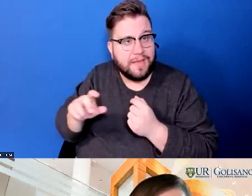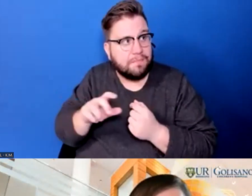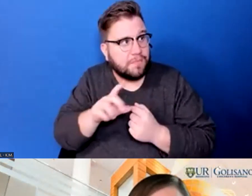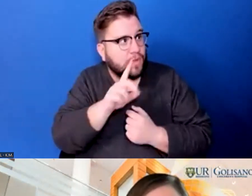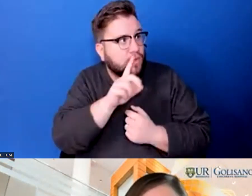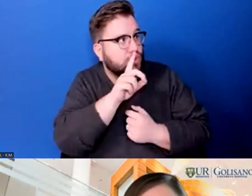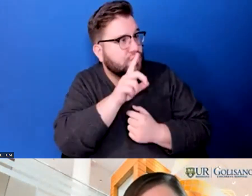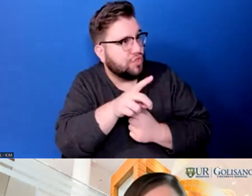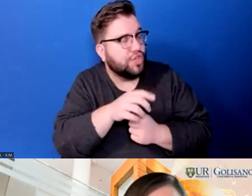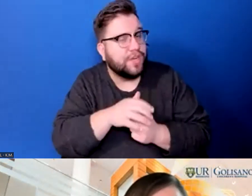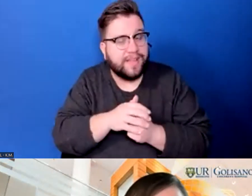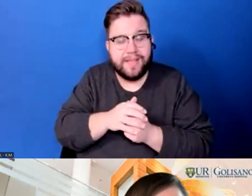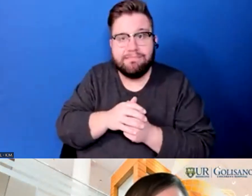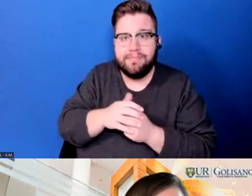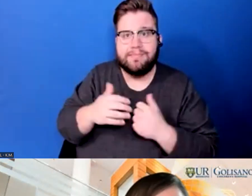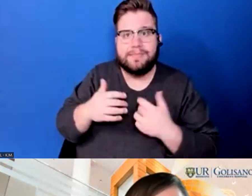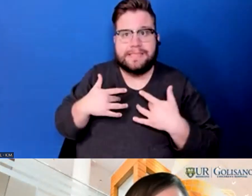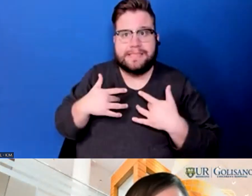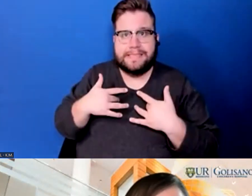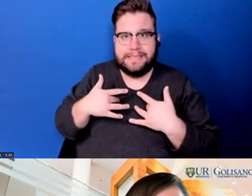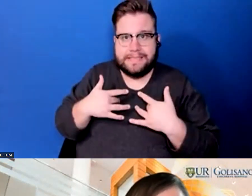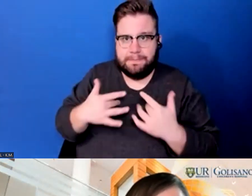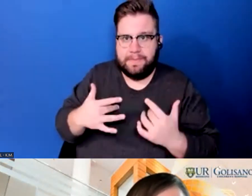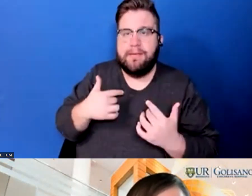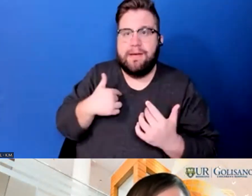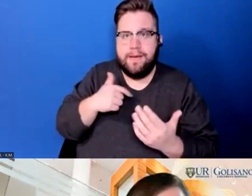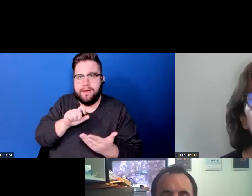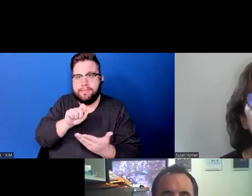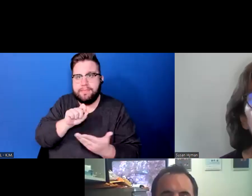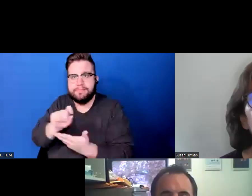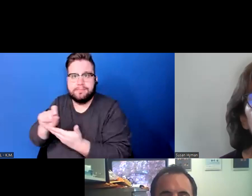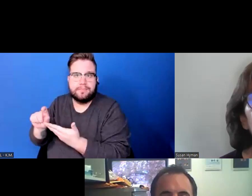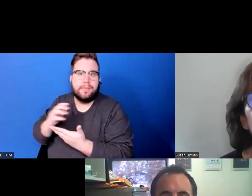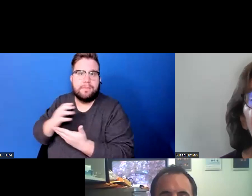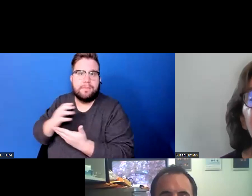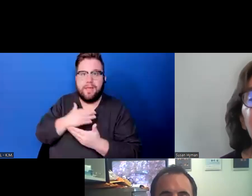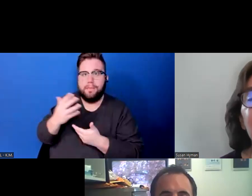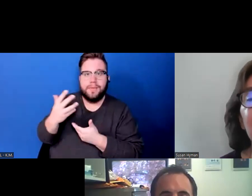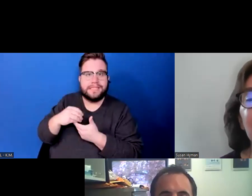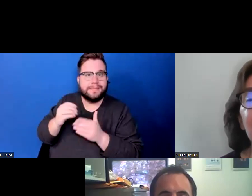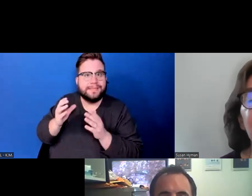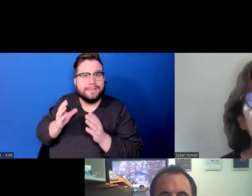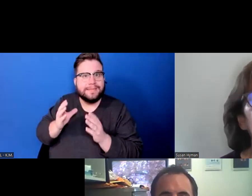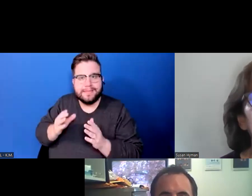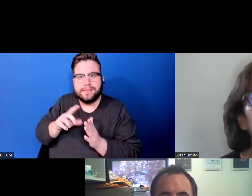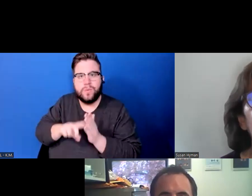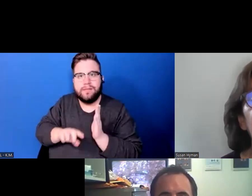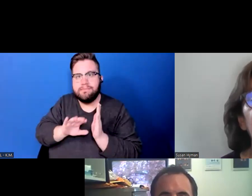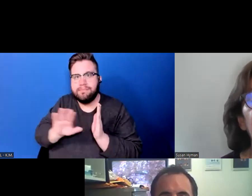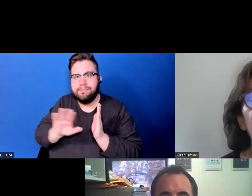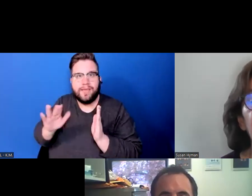Sure. So I typically ask all of my participants as they come in what they prefer, and it is really a